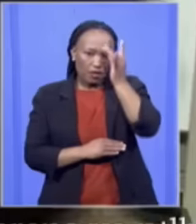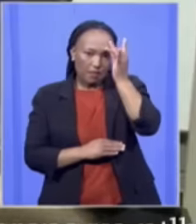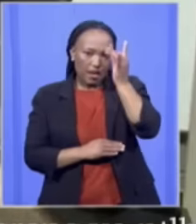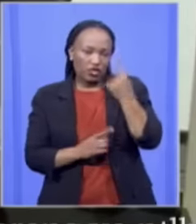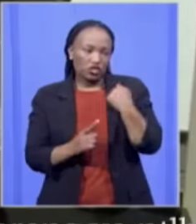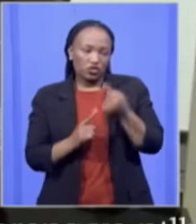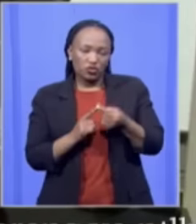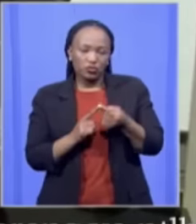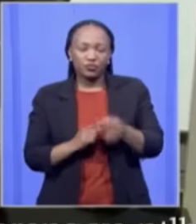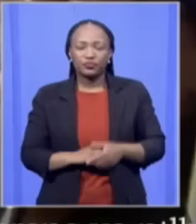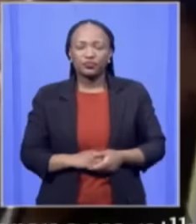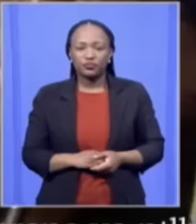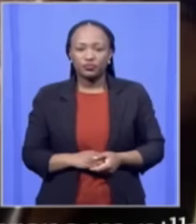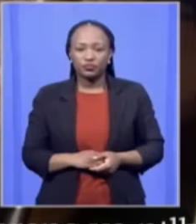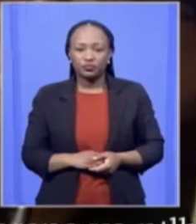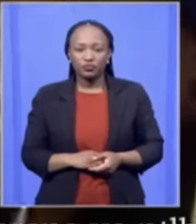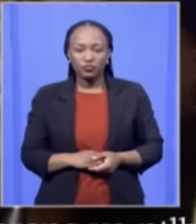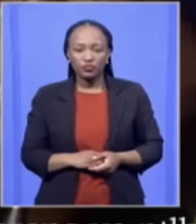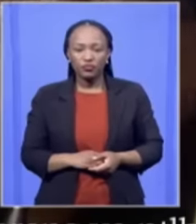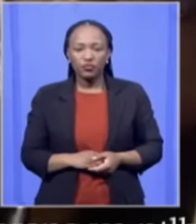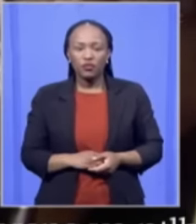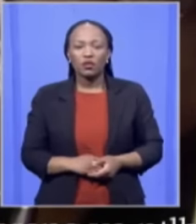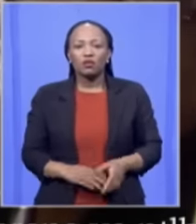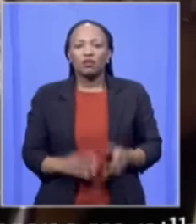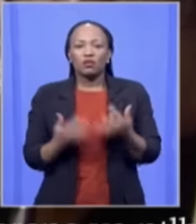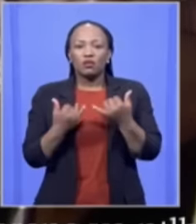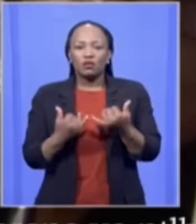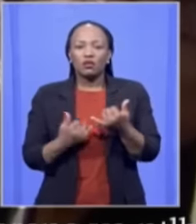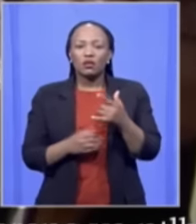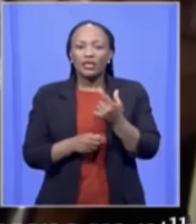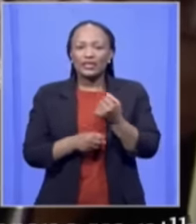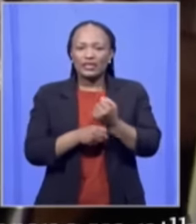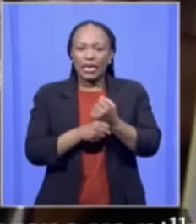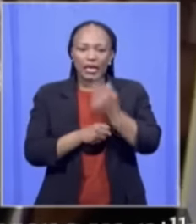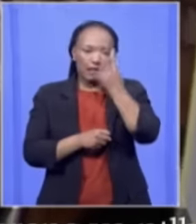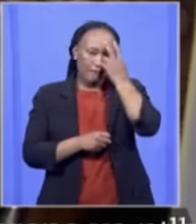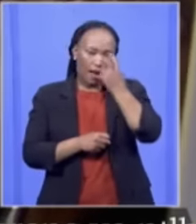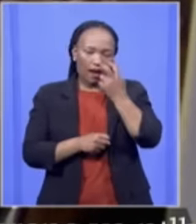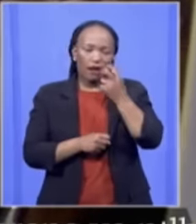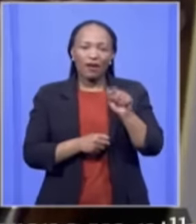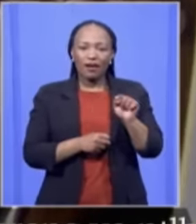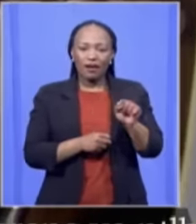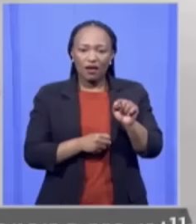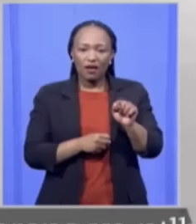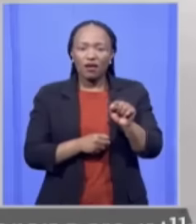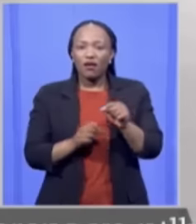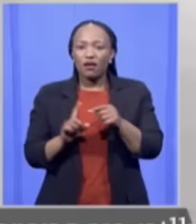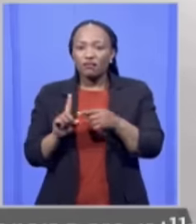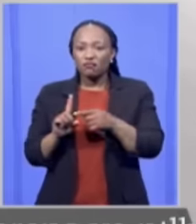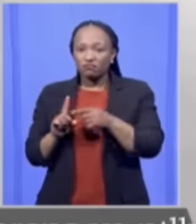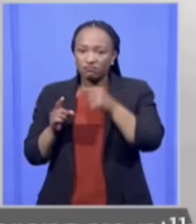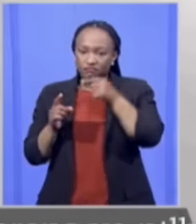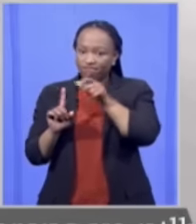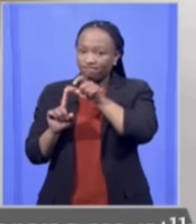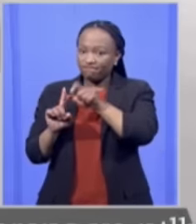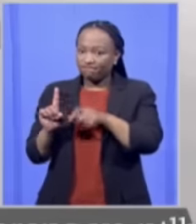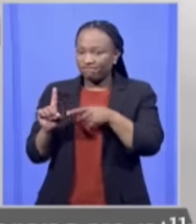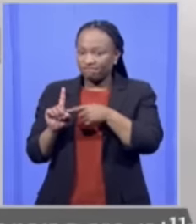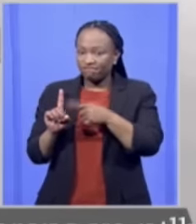monongwaga. Moitseanape wa tsa ikonomi kwa Standard Bank Elna Mulman a re go koafala ga mebaraka ya badiri le